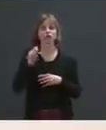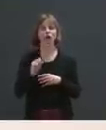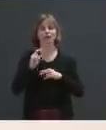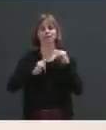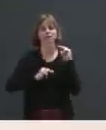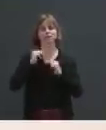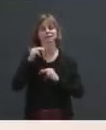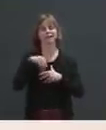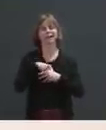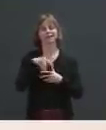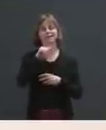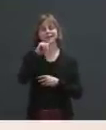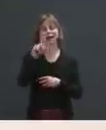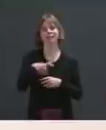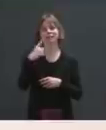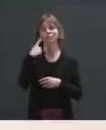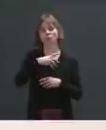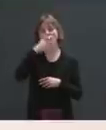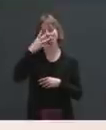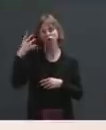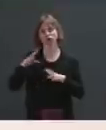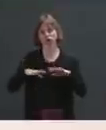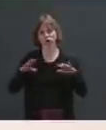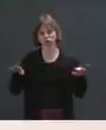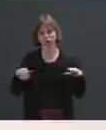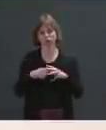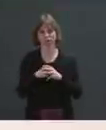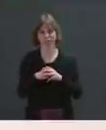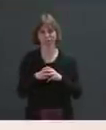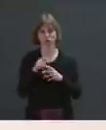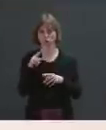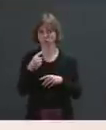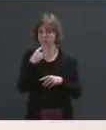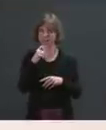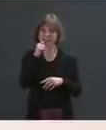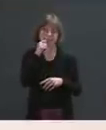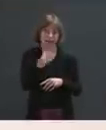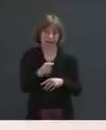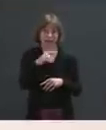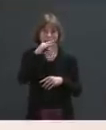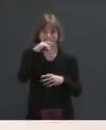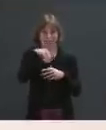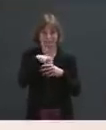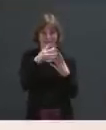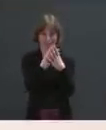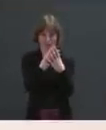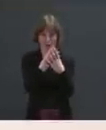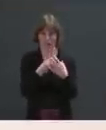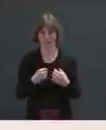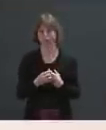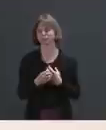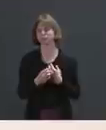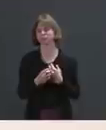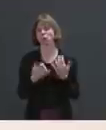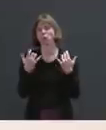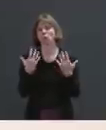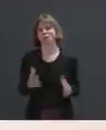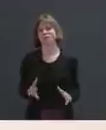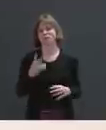Springs, Texas for migrant children. And you said it is not kids in cages. We've seen some photos now